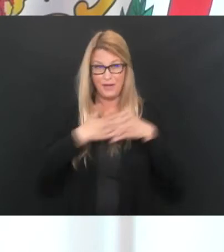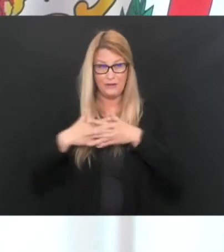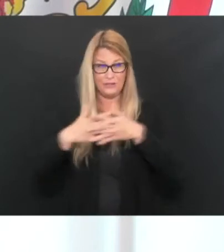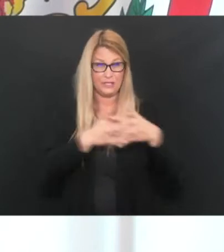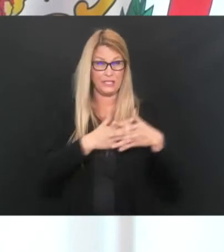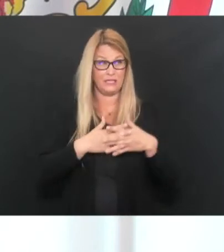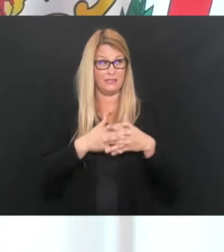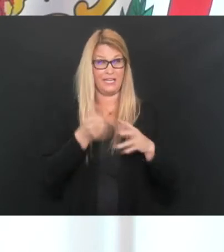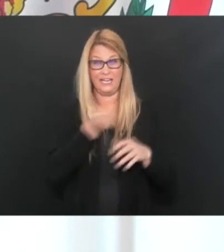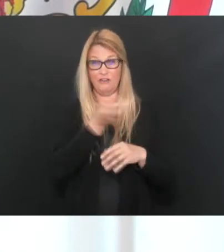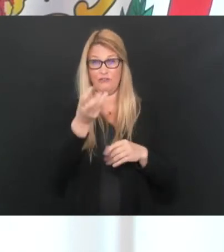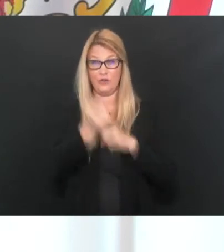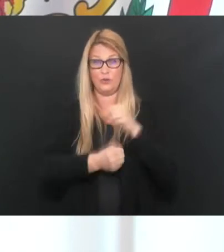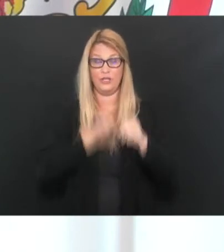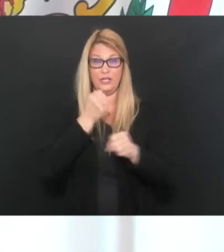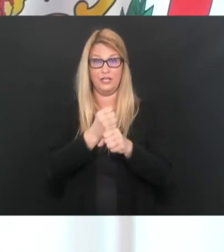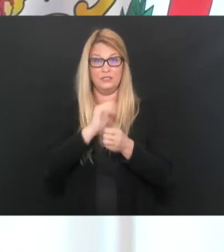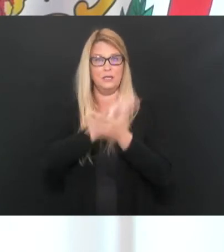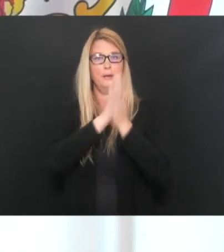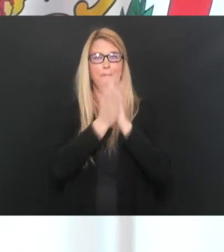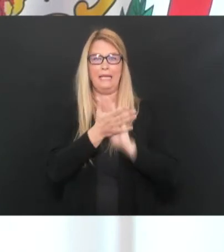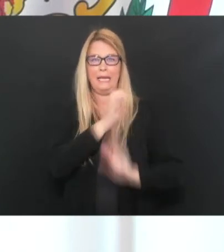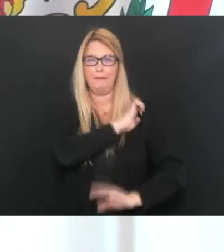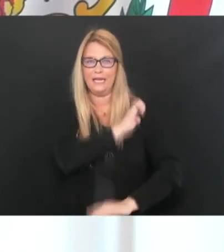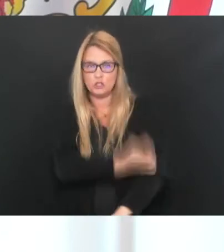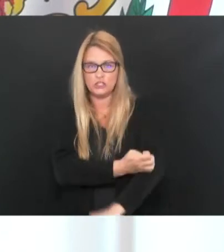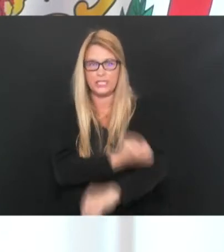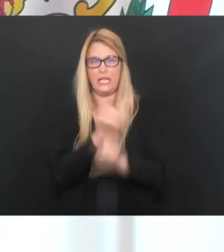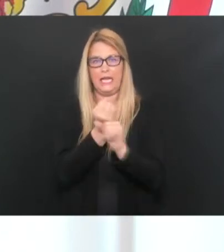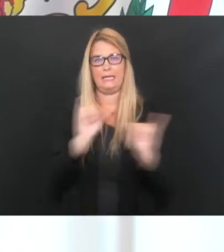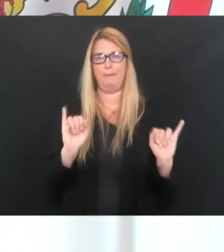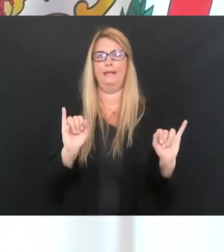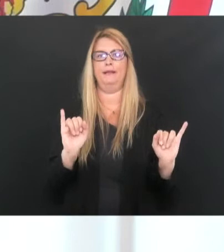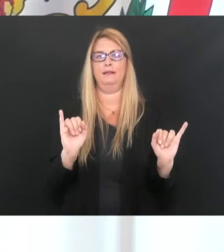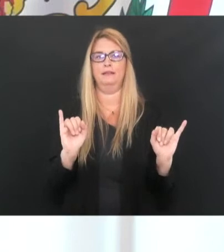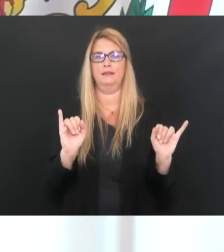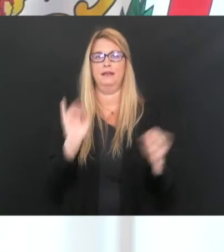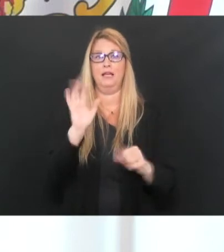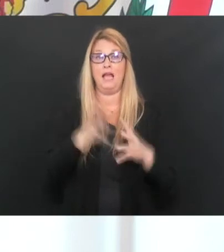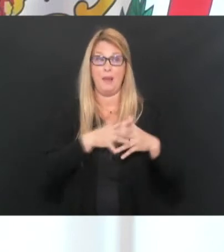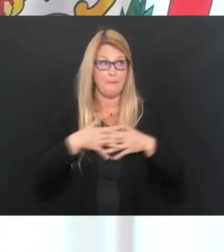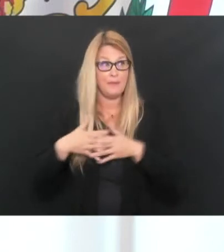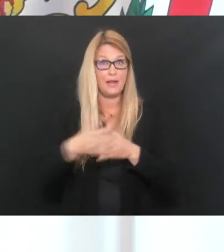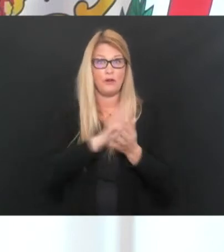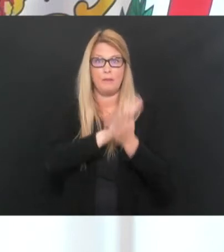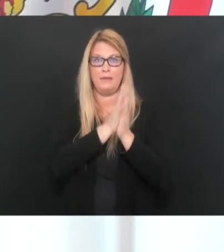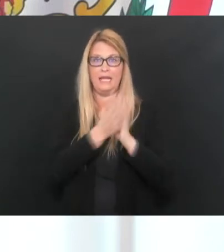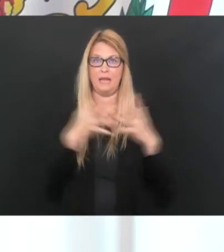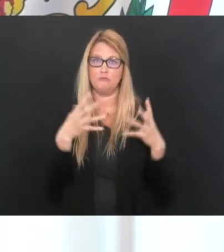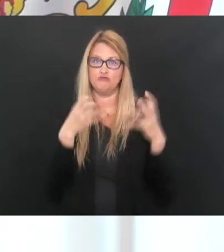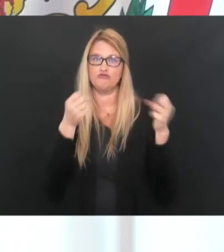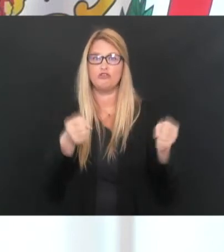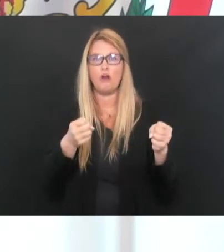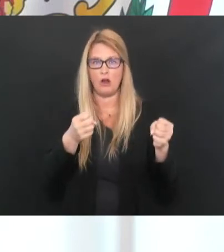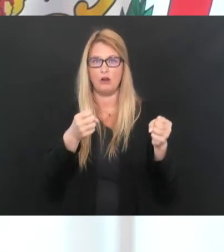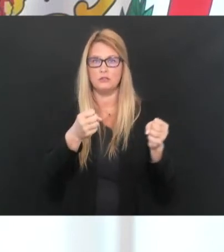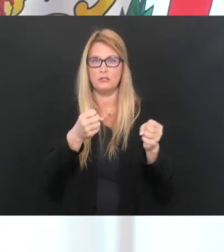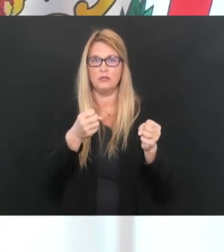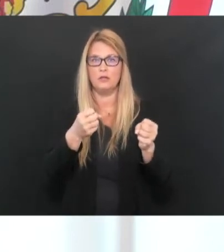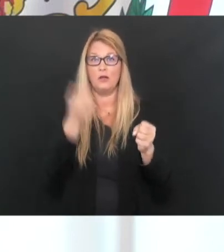years, became energy independent. And this nation became strong from the energy